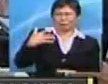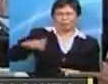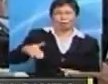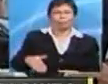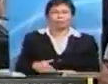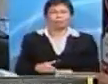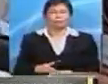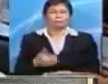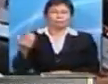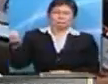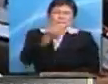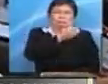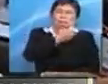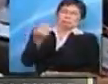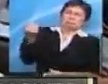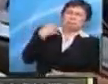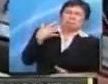On that side.